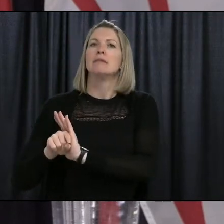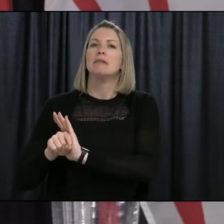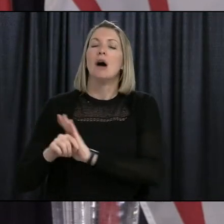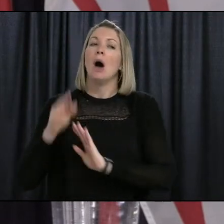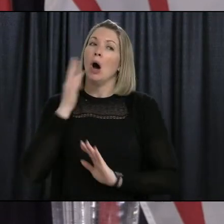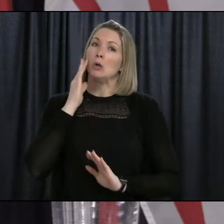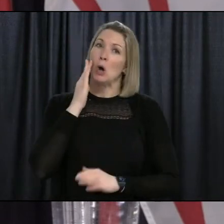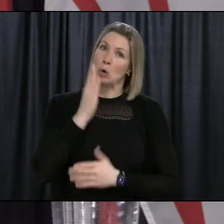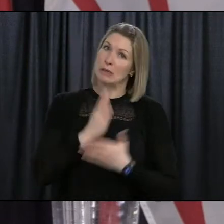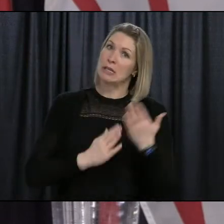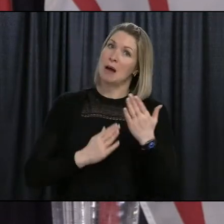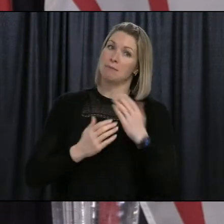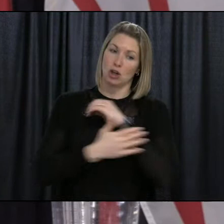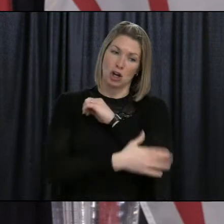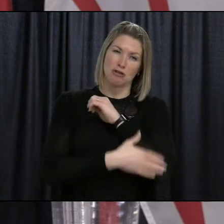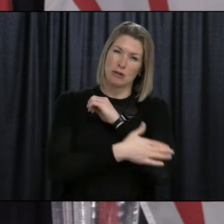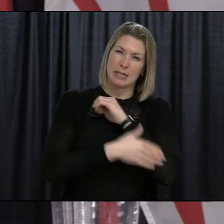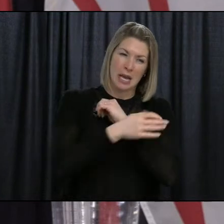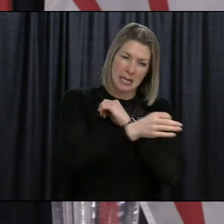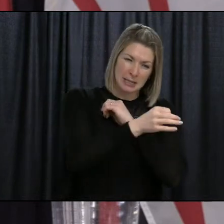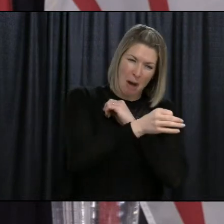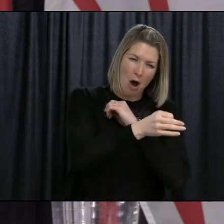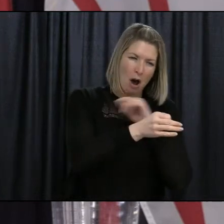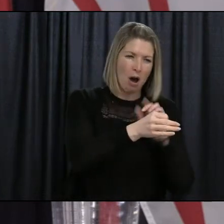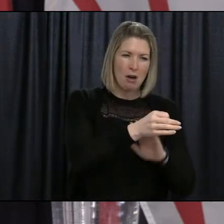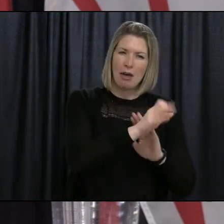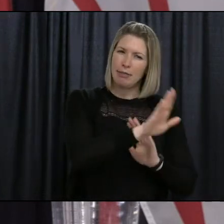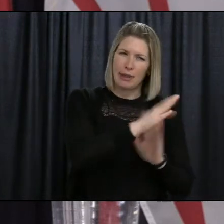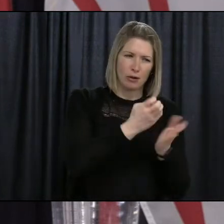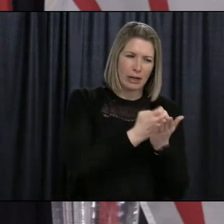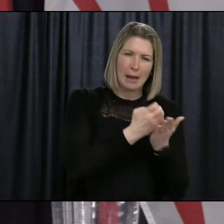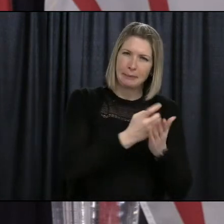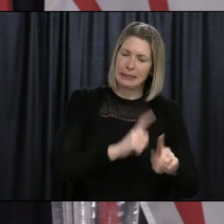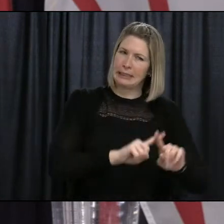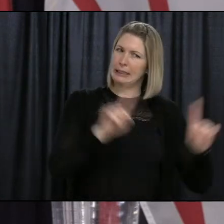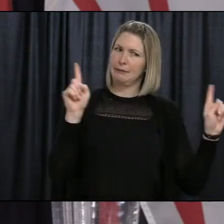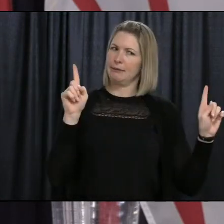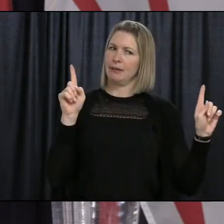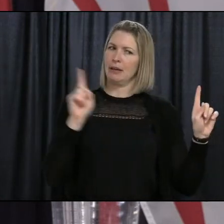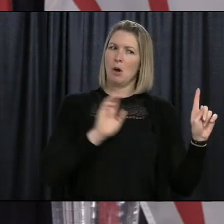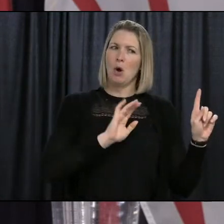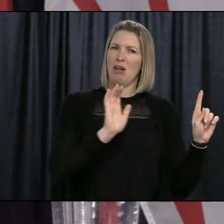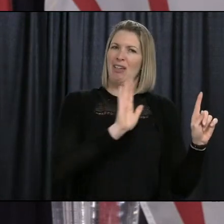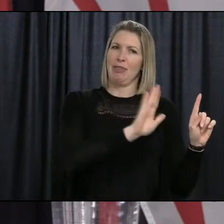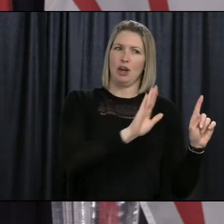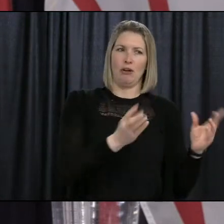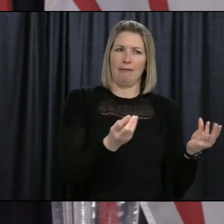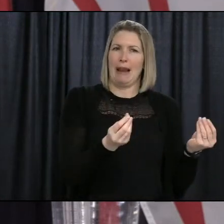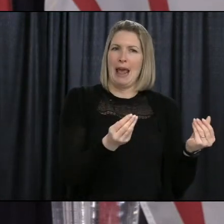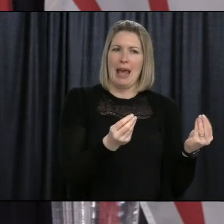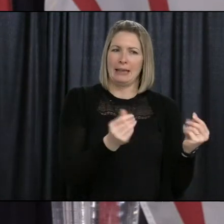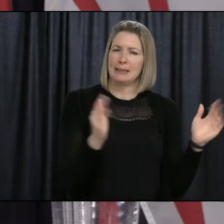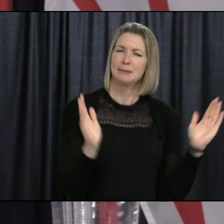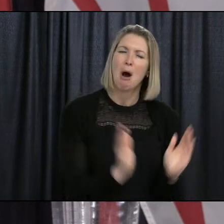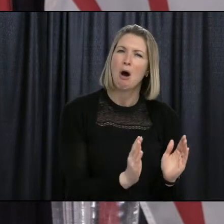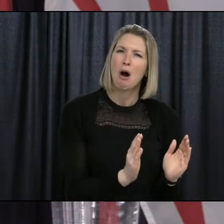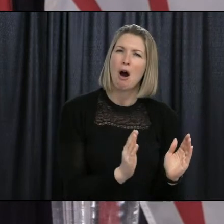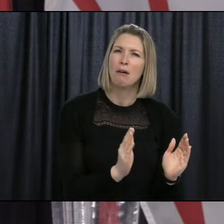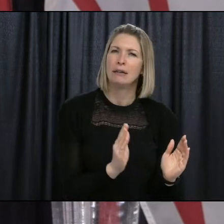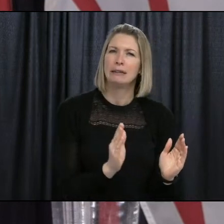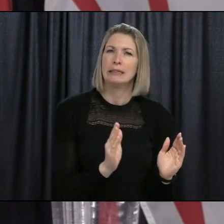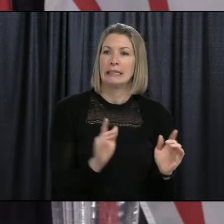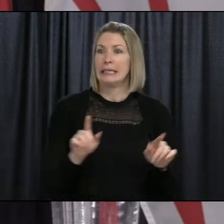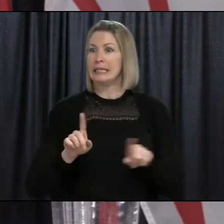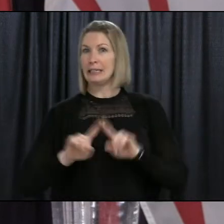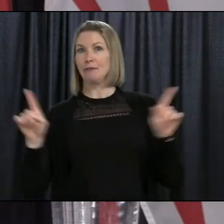geographical challenges and different challenges that are unique to every country. But there are certainly lessons to be learned, and I think,